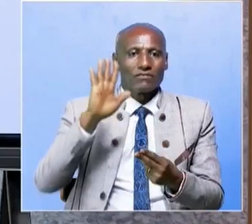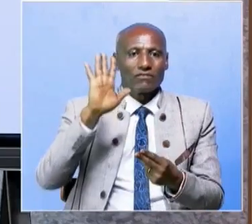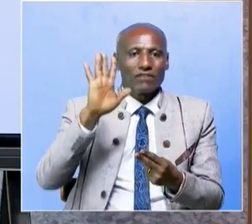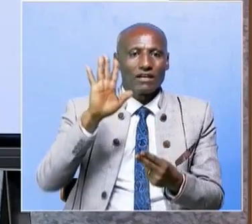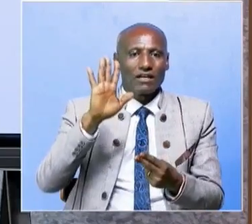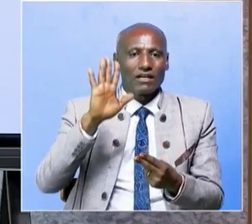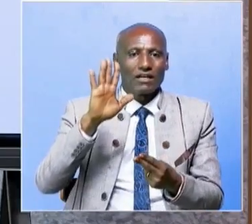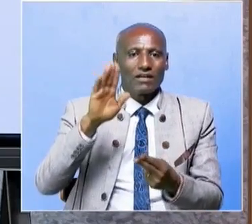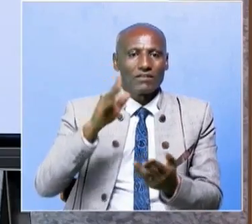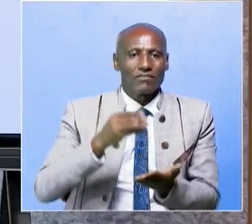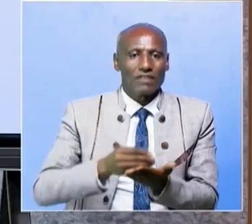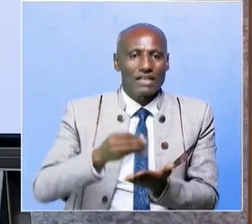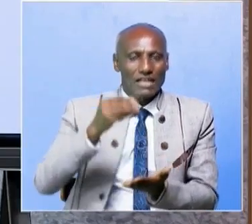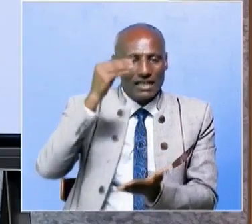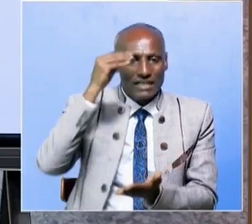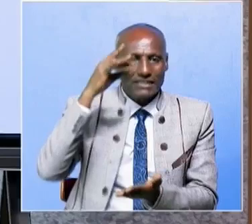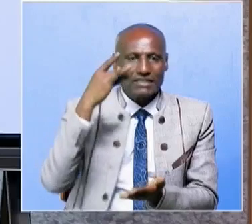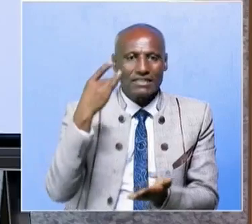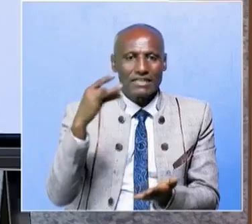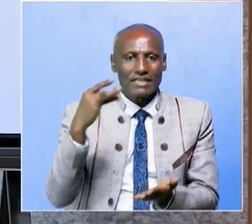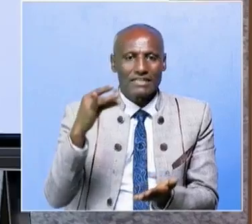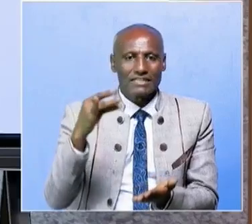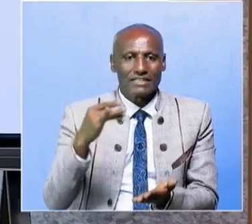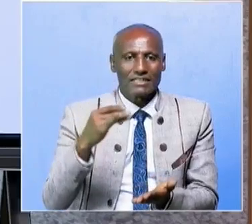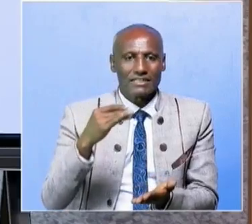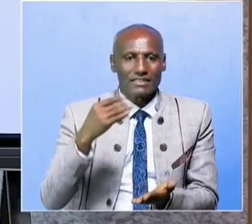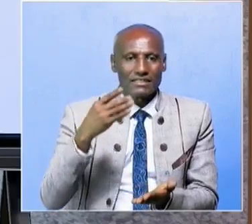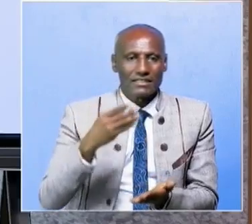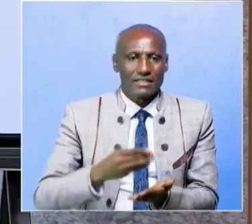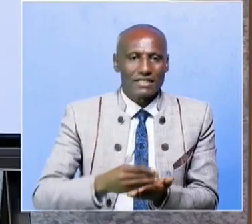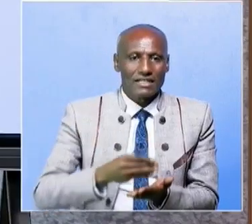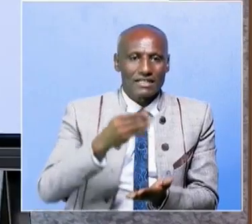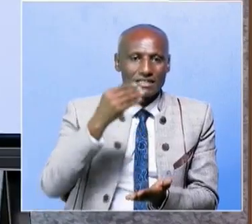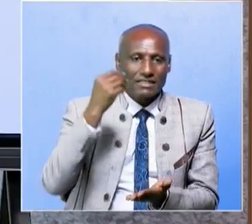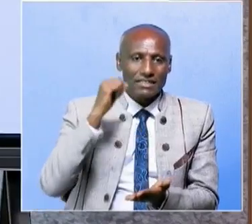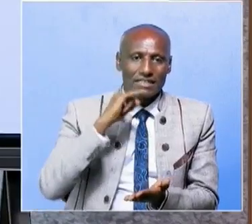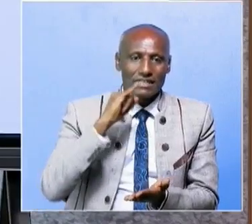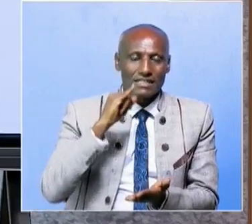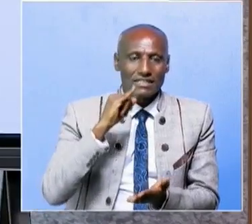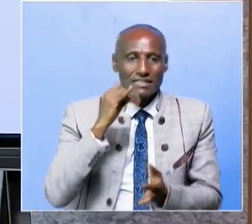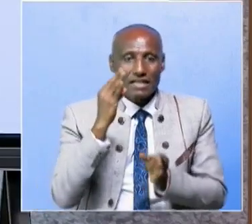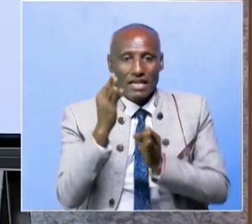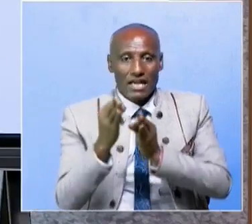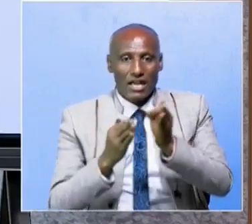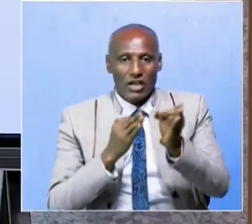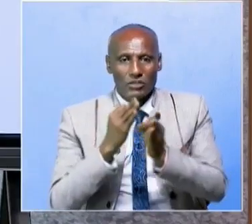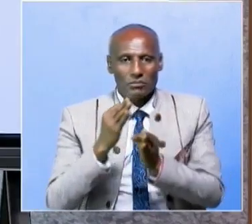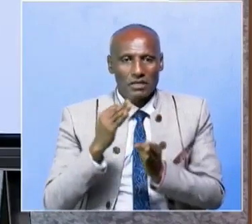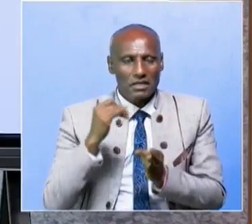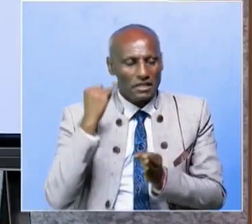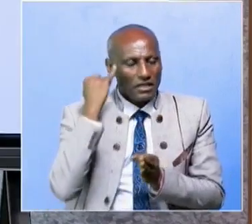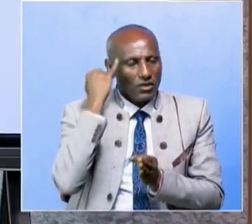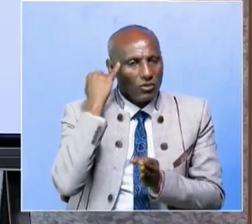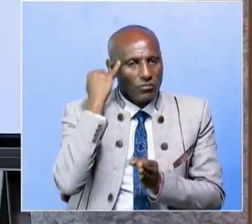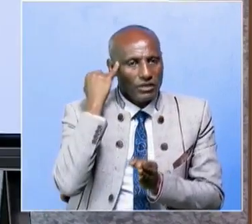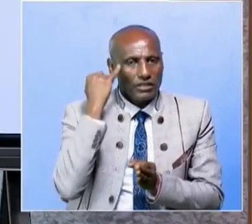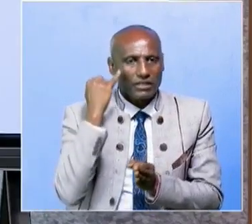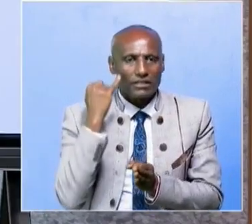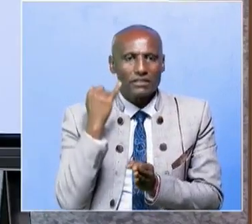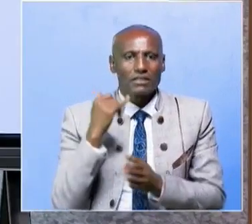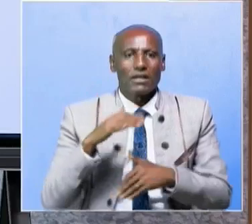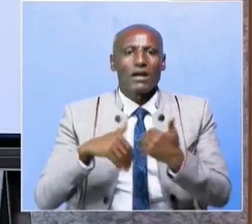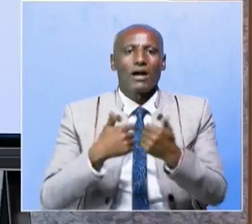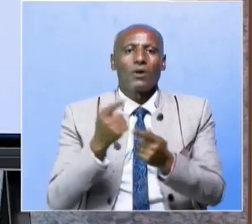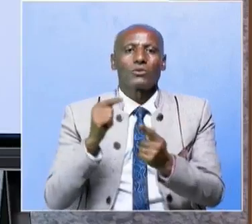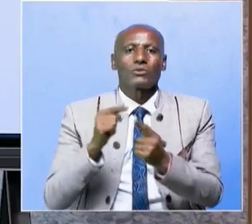18. This lesson is expressing opinion. But before we talk about how to